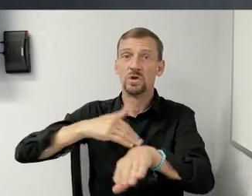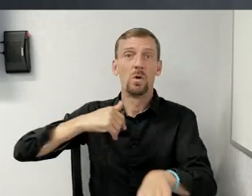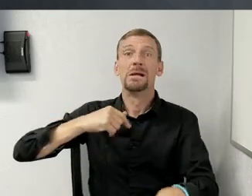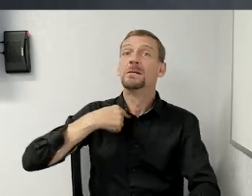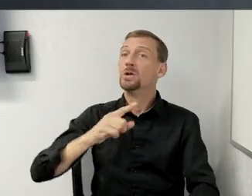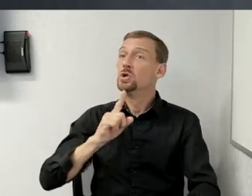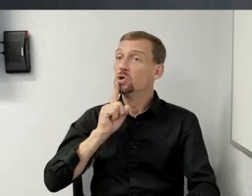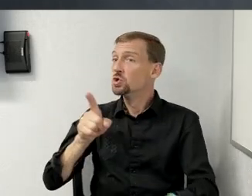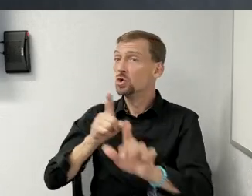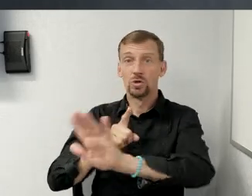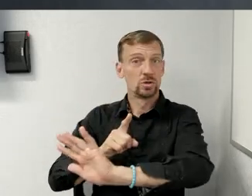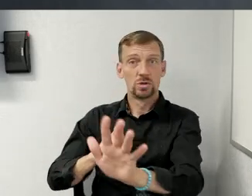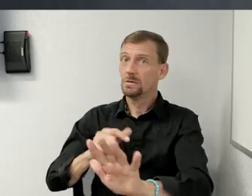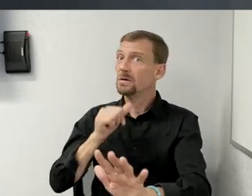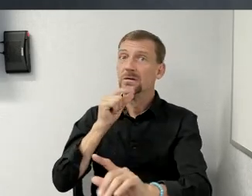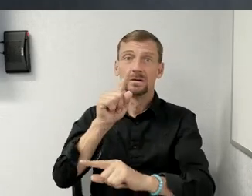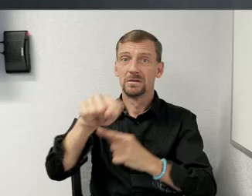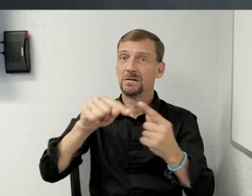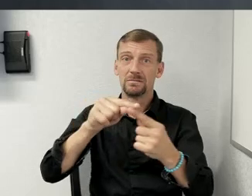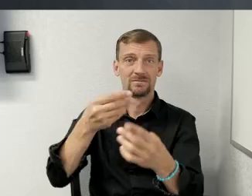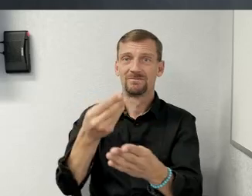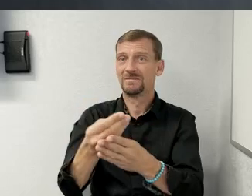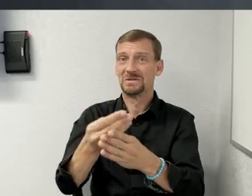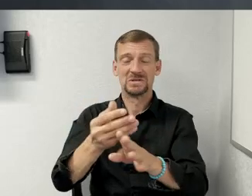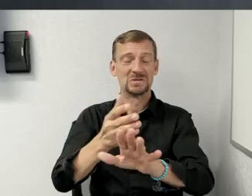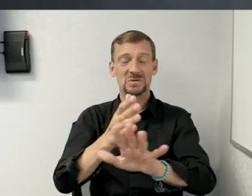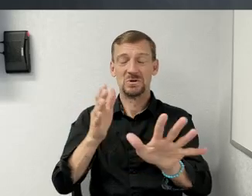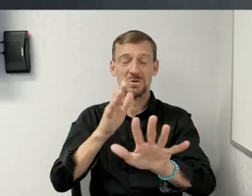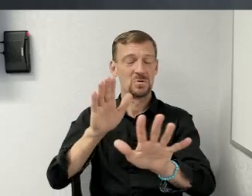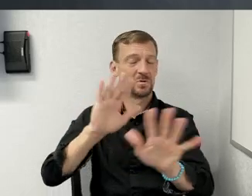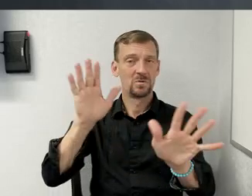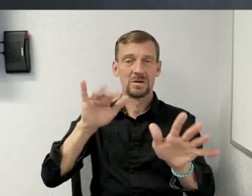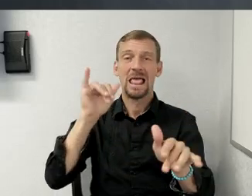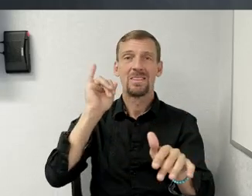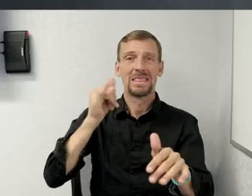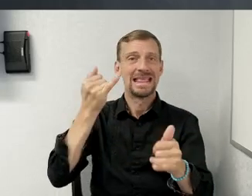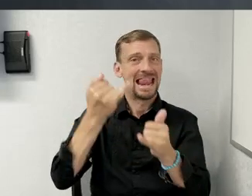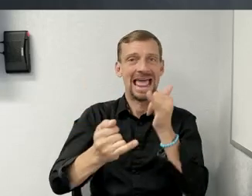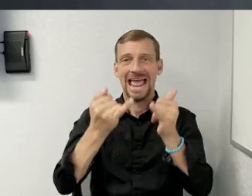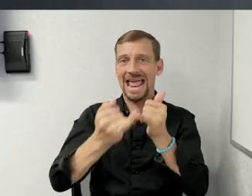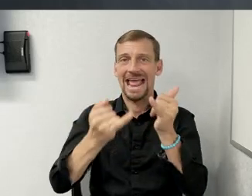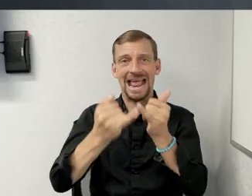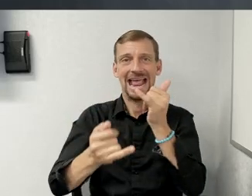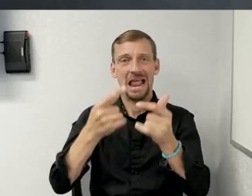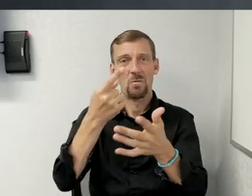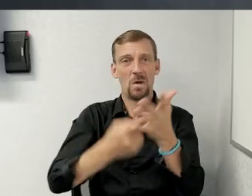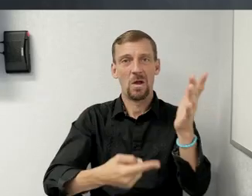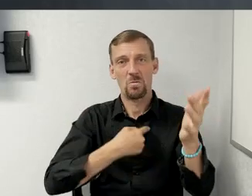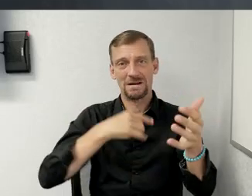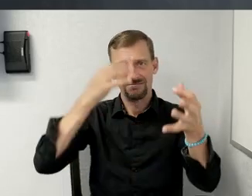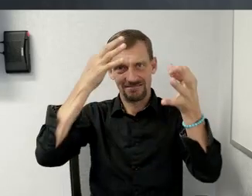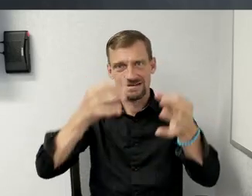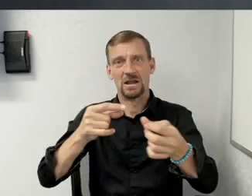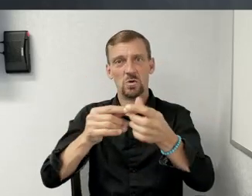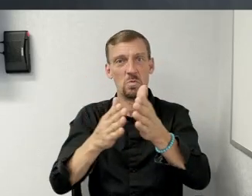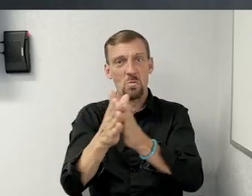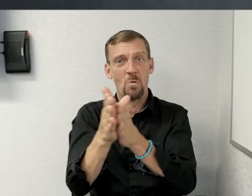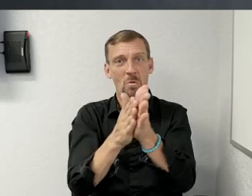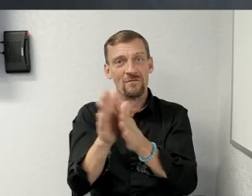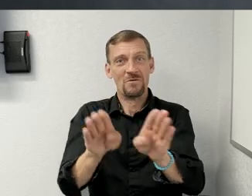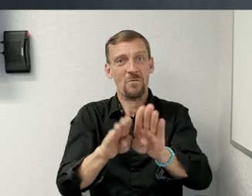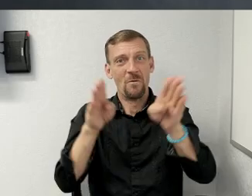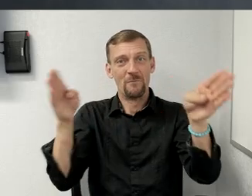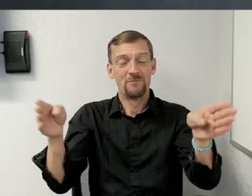money. That's the last thing that motivated us to restart this. It's really